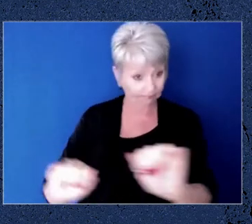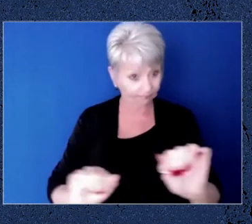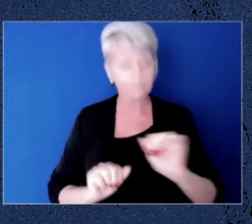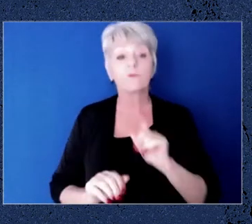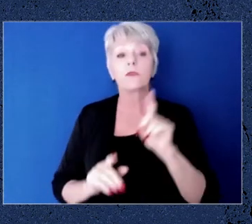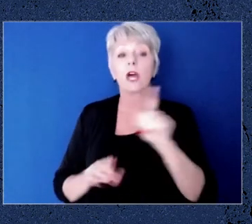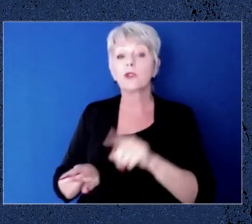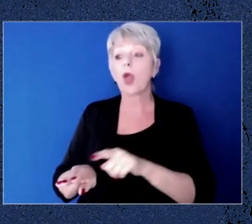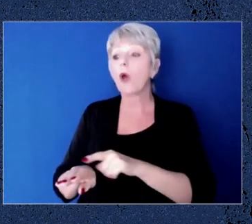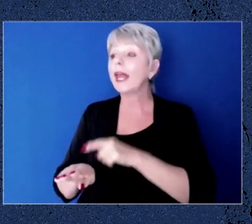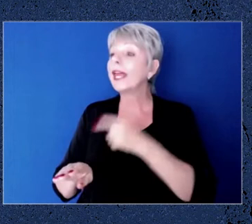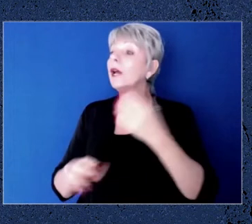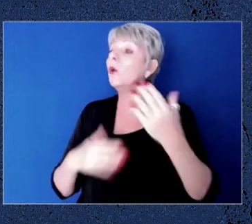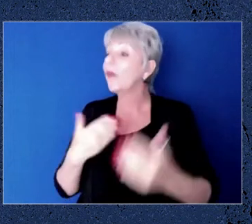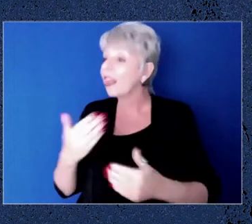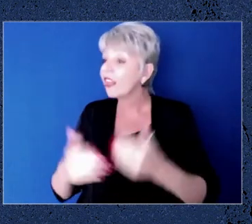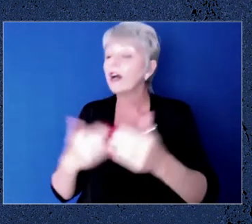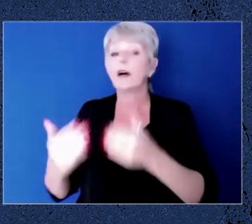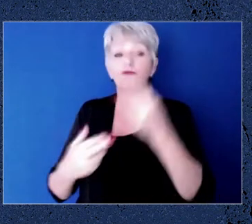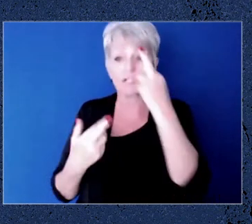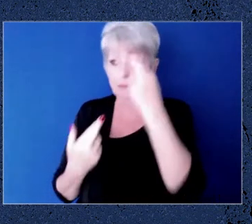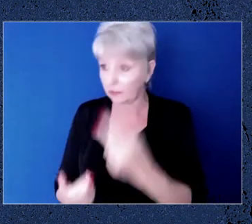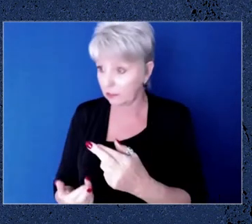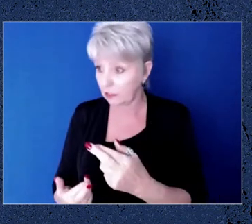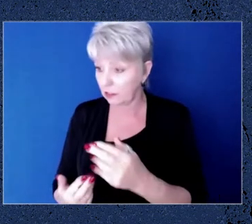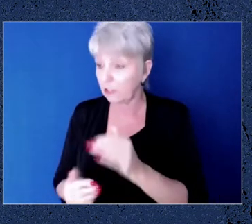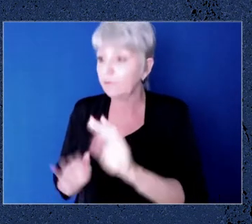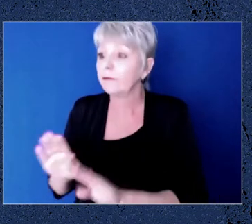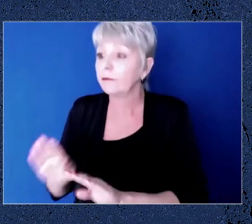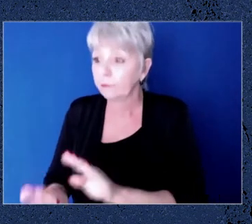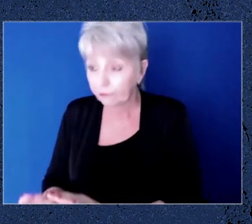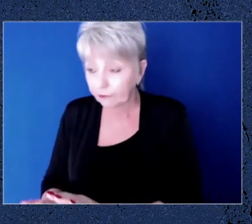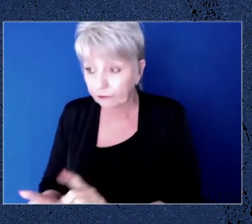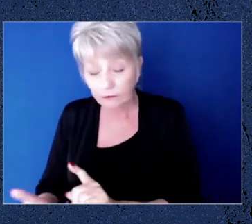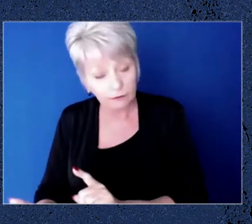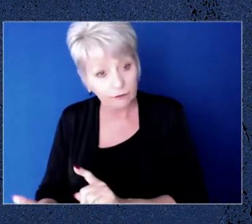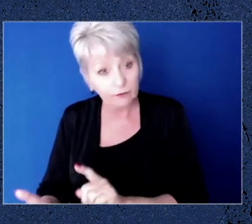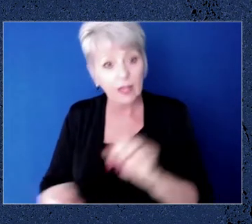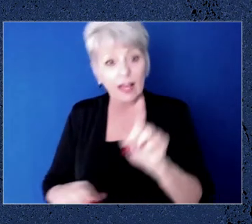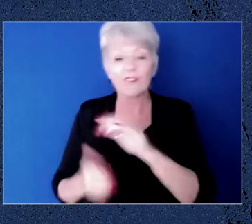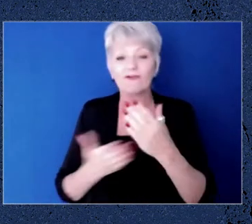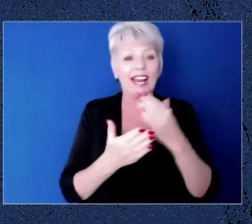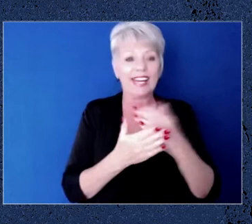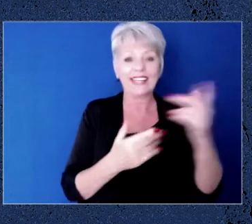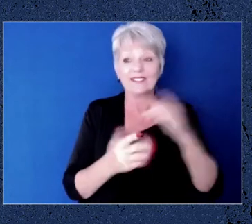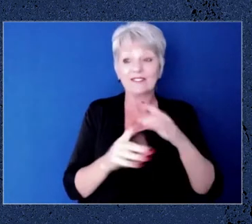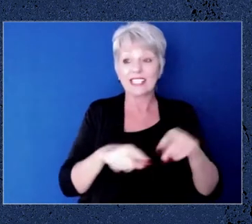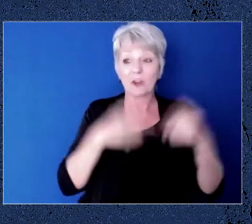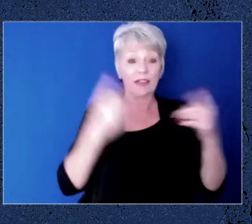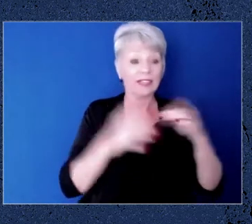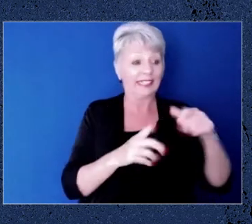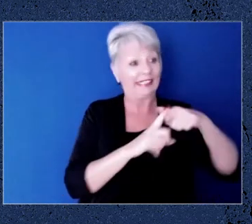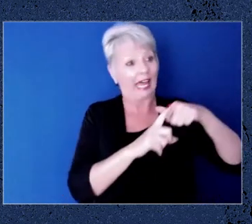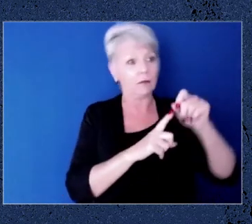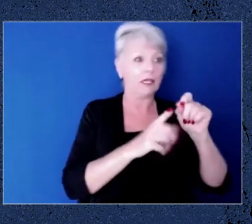and with respect. You know, and that butts up against the contemporary rhythm of life and the rigours of grant cycles and KPIs and da-da-da-da-da.